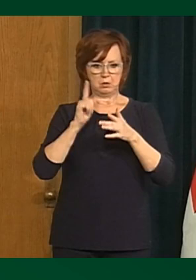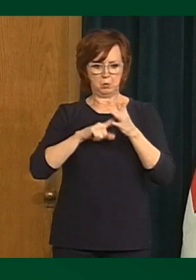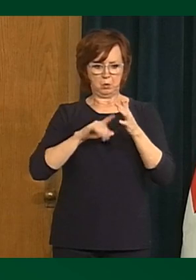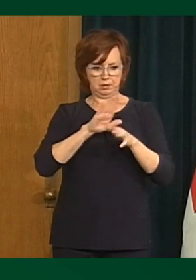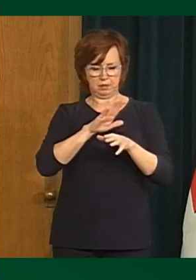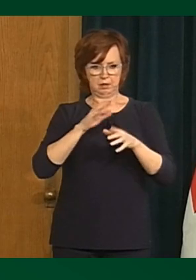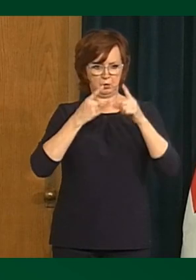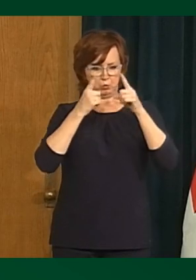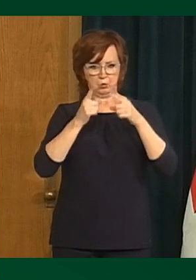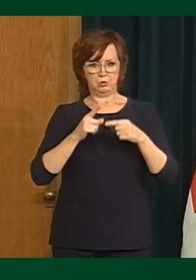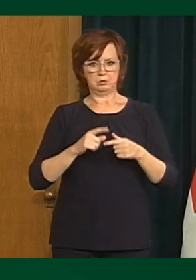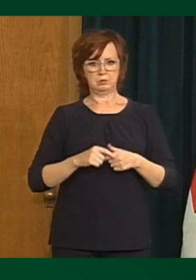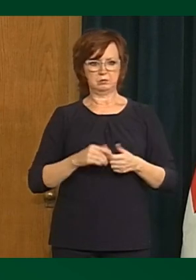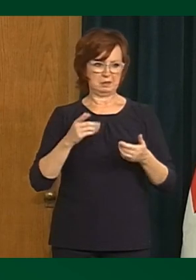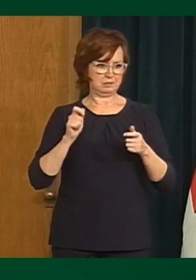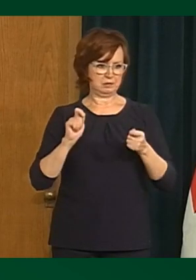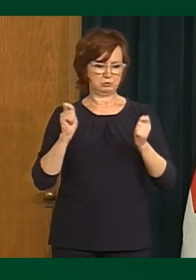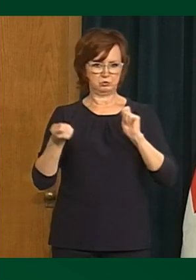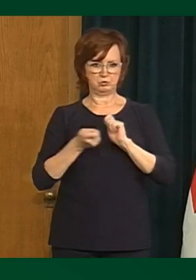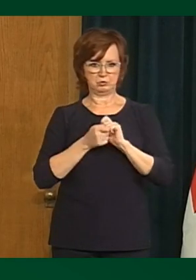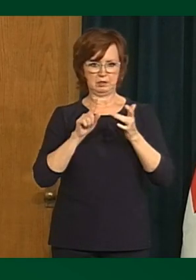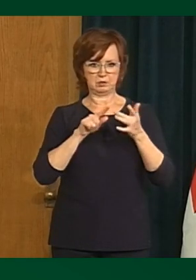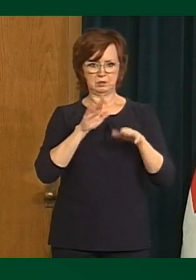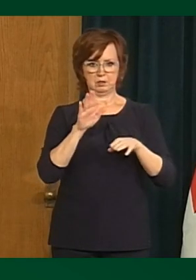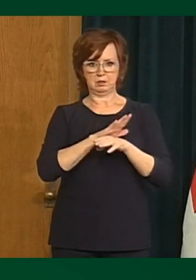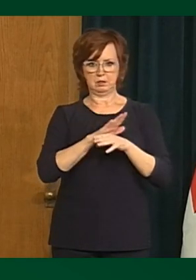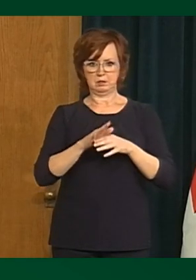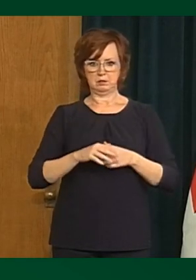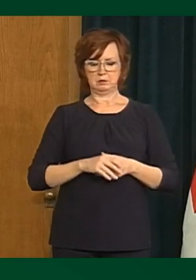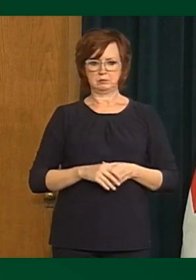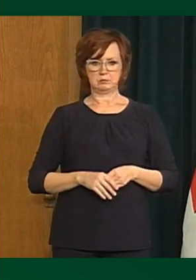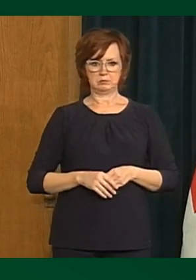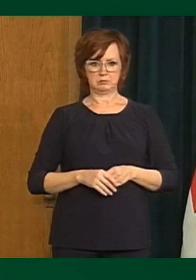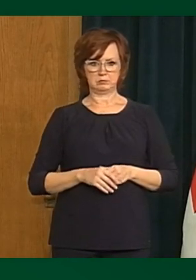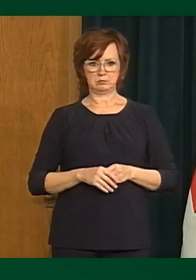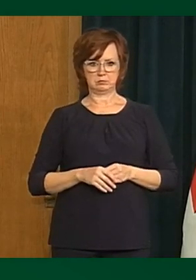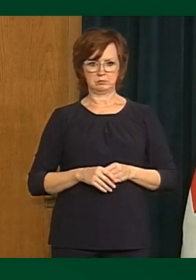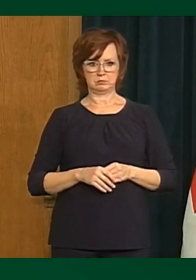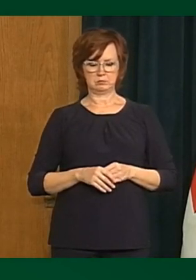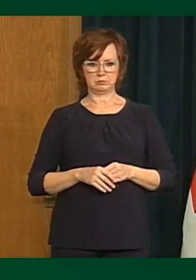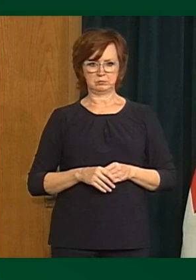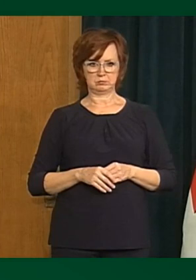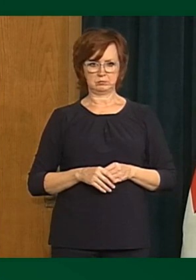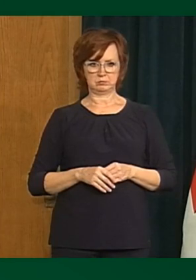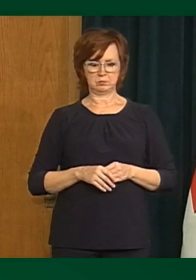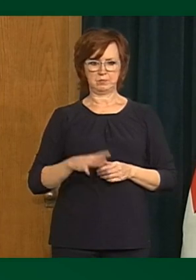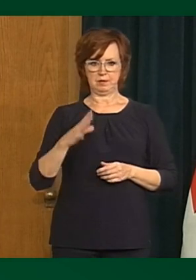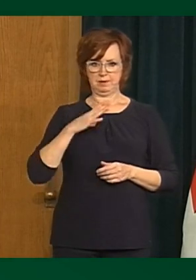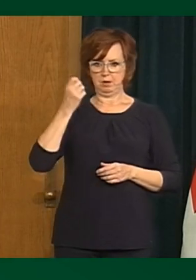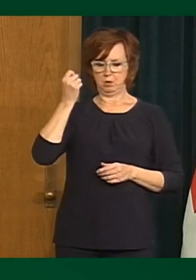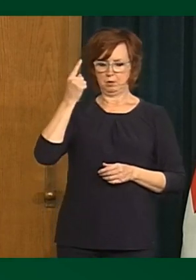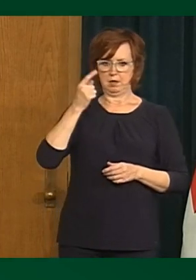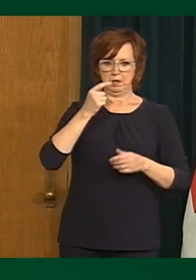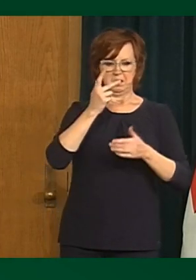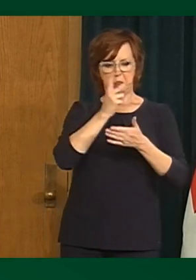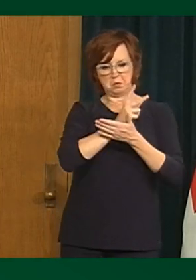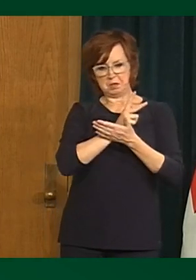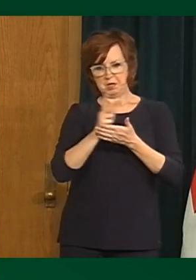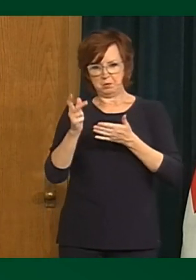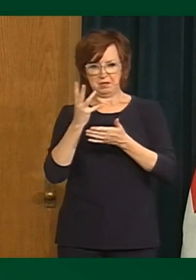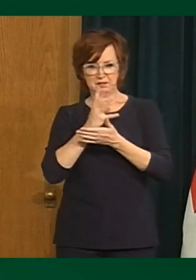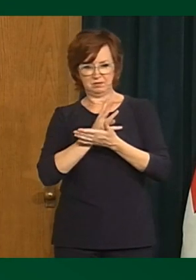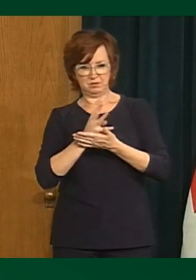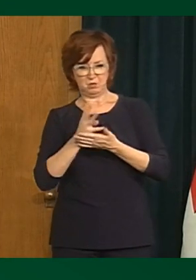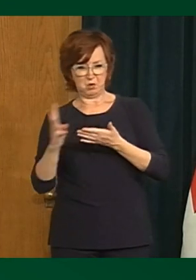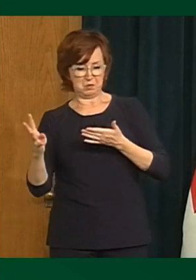some changes to make within their business. Follow-up stuff? Yeah, I just want to be clear. So 3 to 4 weeks, you're looking at